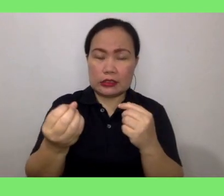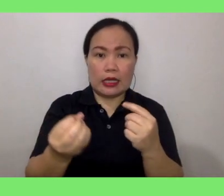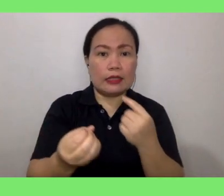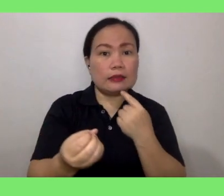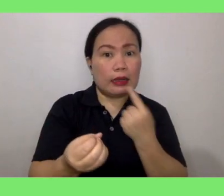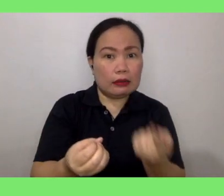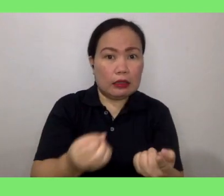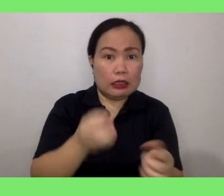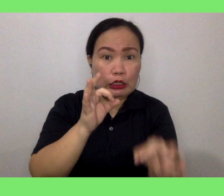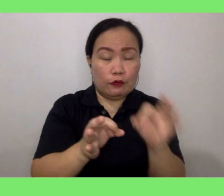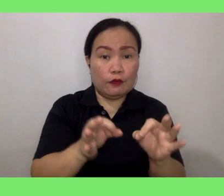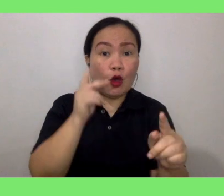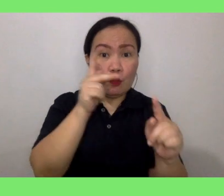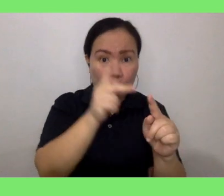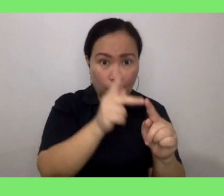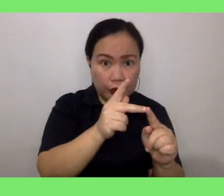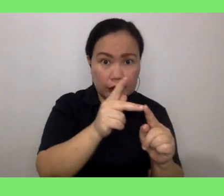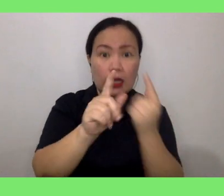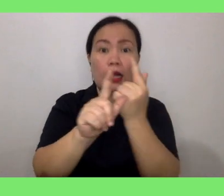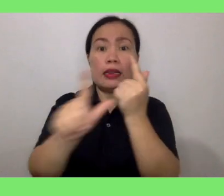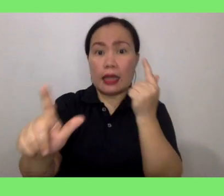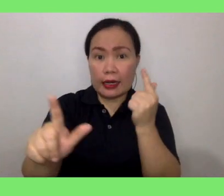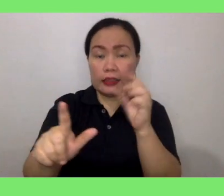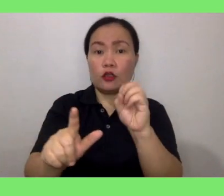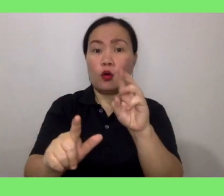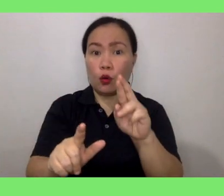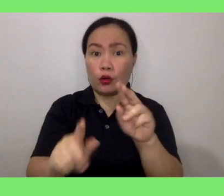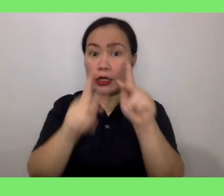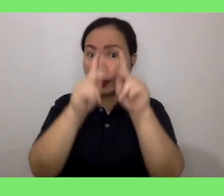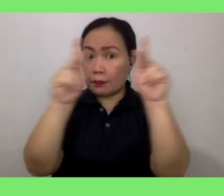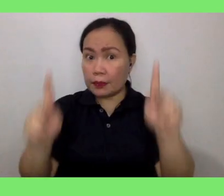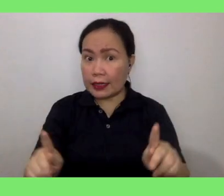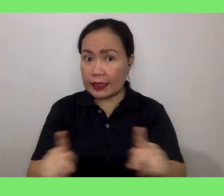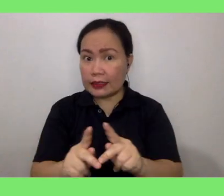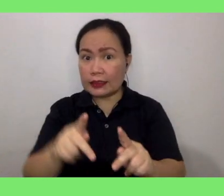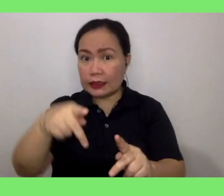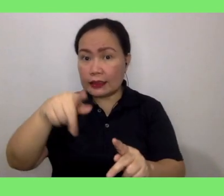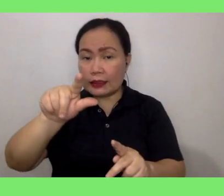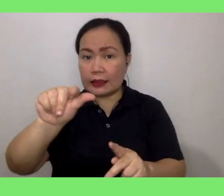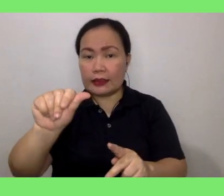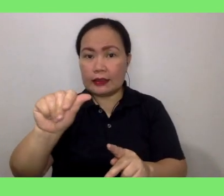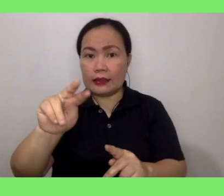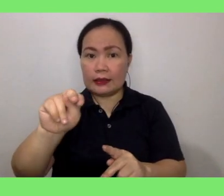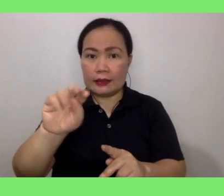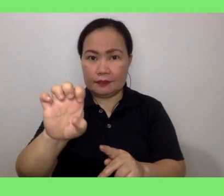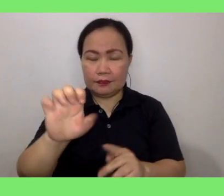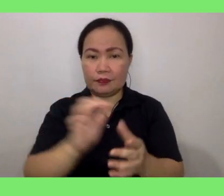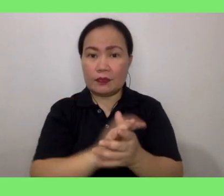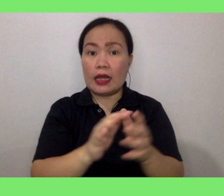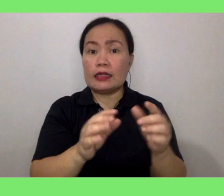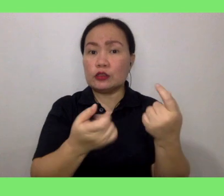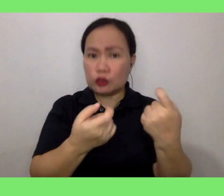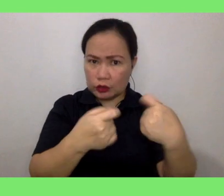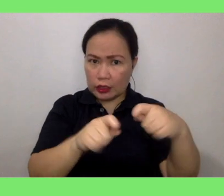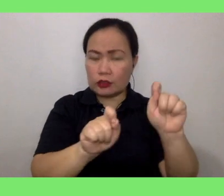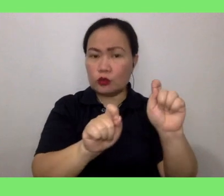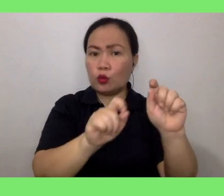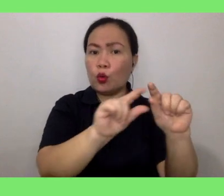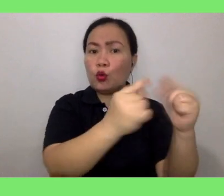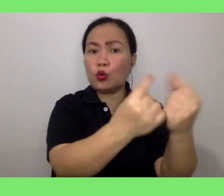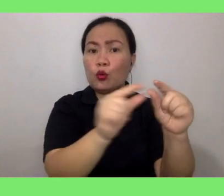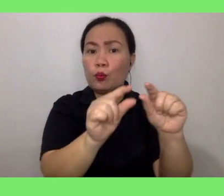plane? So I'm giving you 10 seconds. So pwede nyo itry na mag-group into 3 if